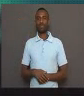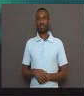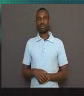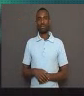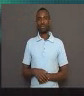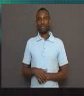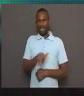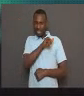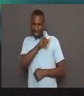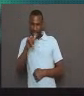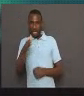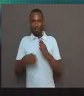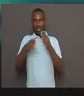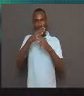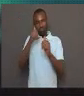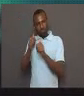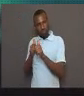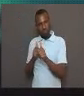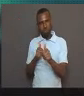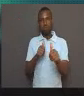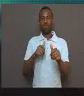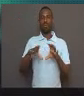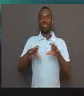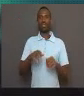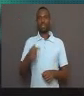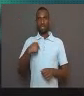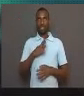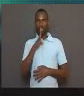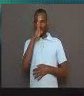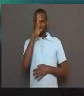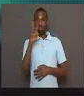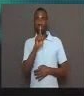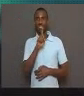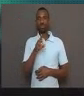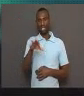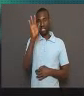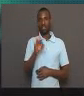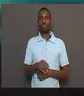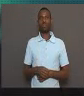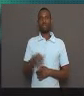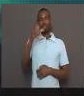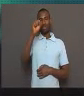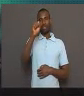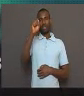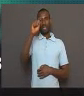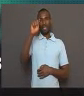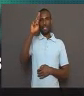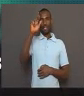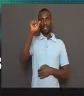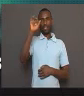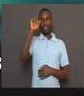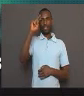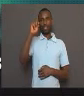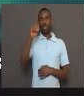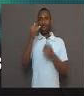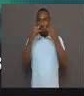Following the same steps, we discover that the strain on wire B